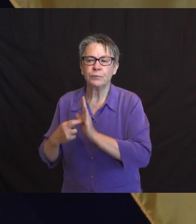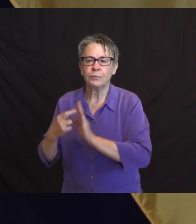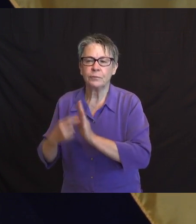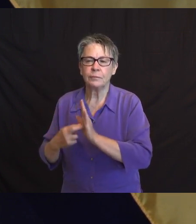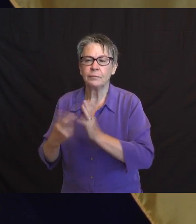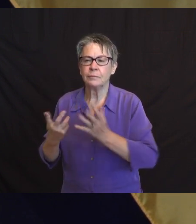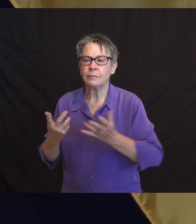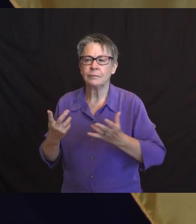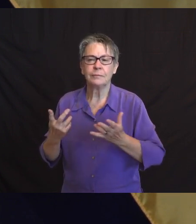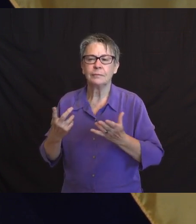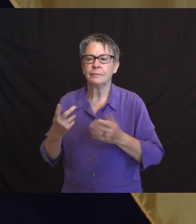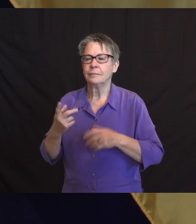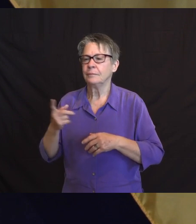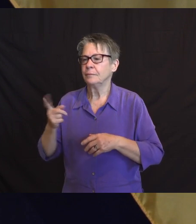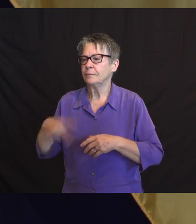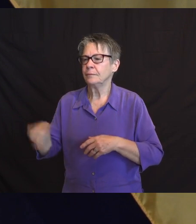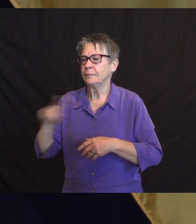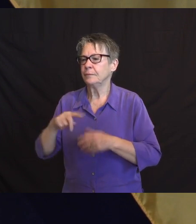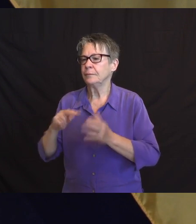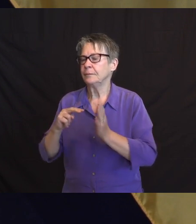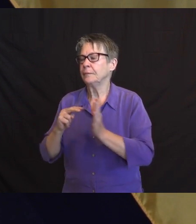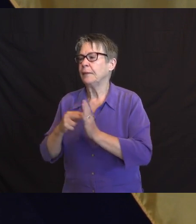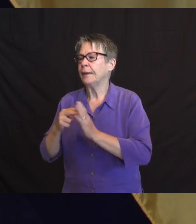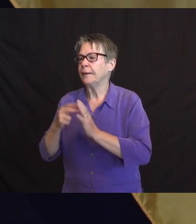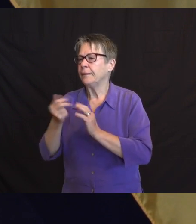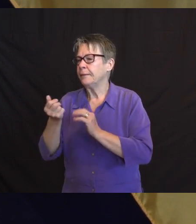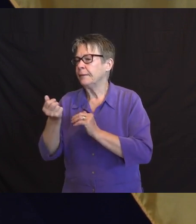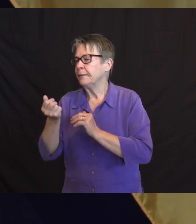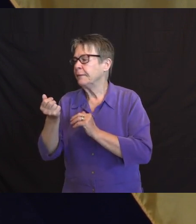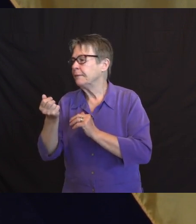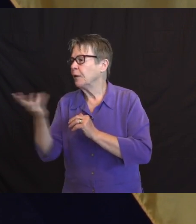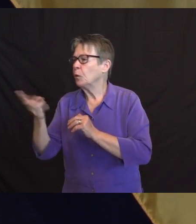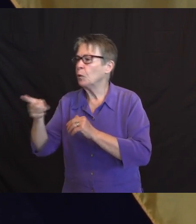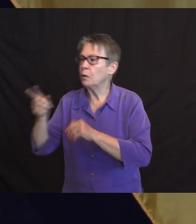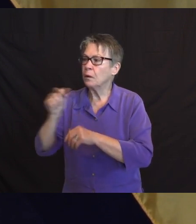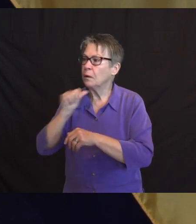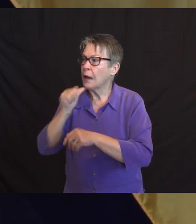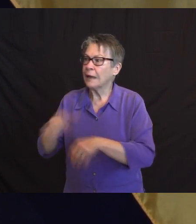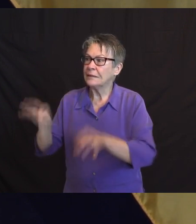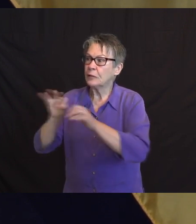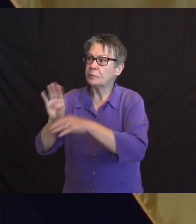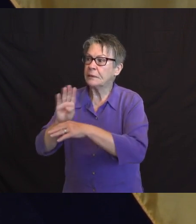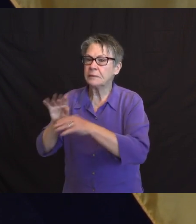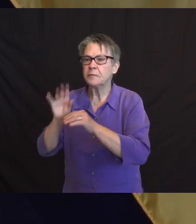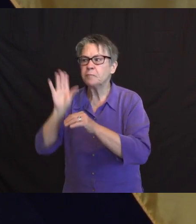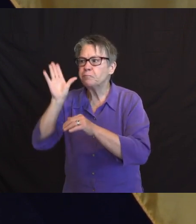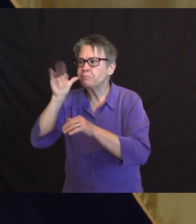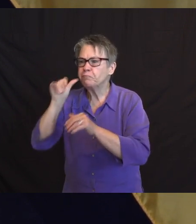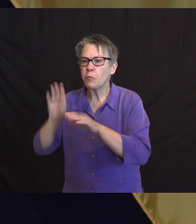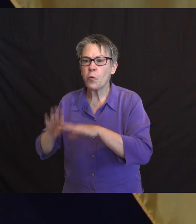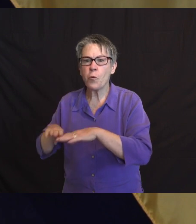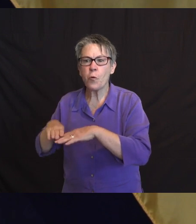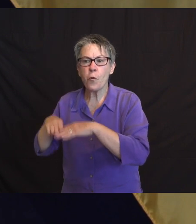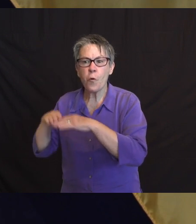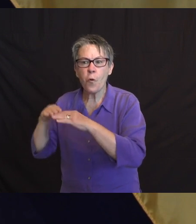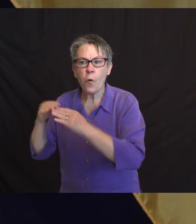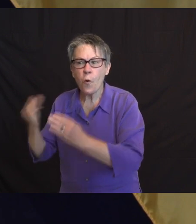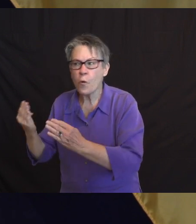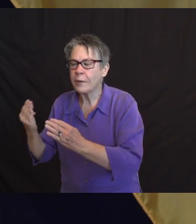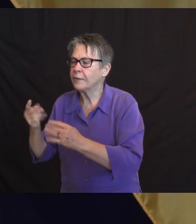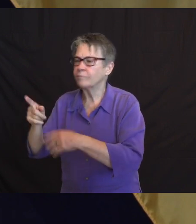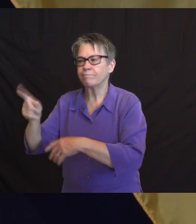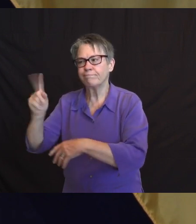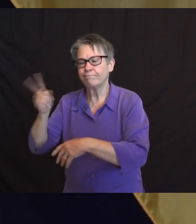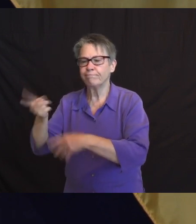not adhering to the executive orders. To your point, beaches and parks, I had no reports of any